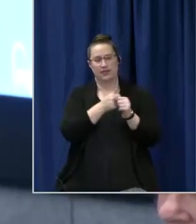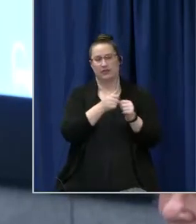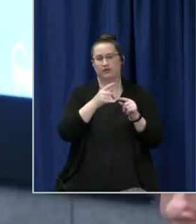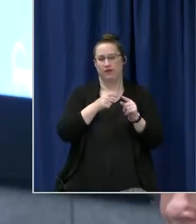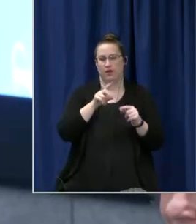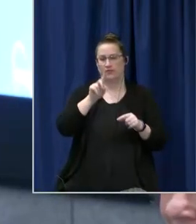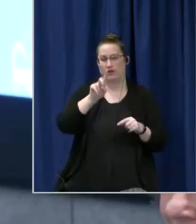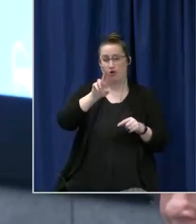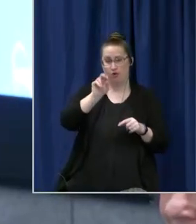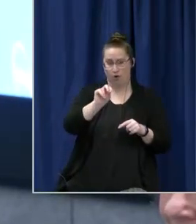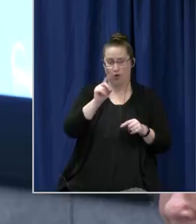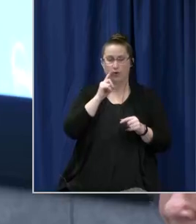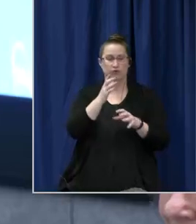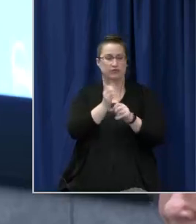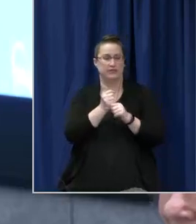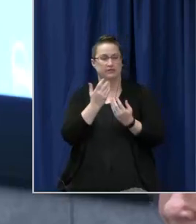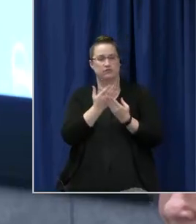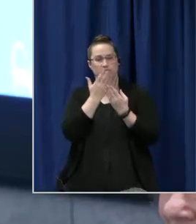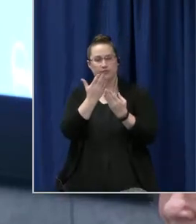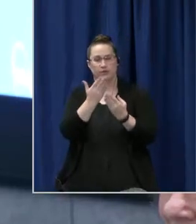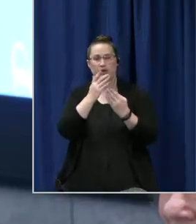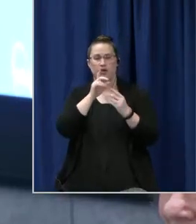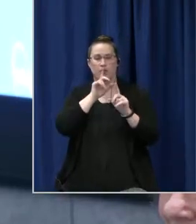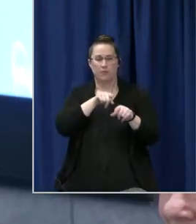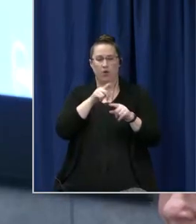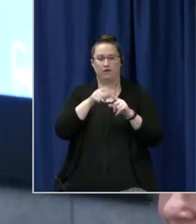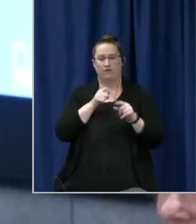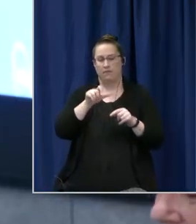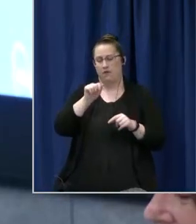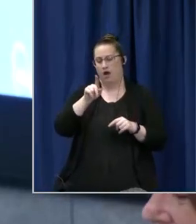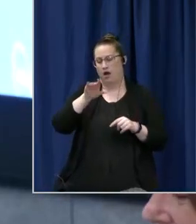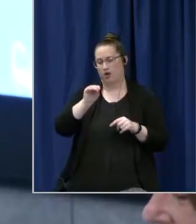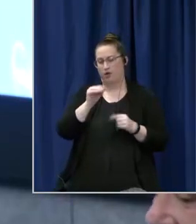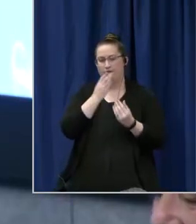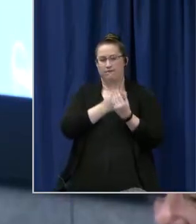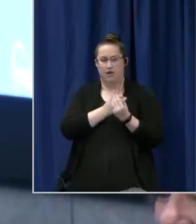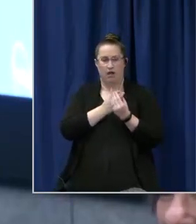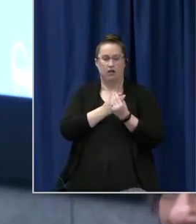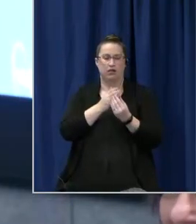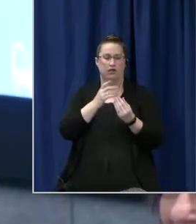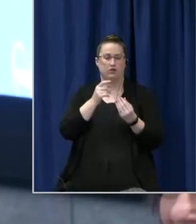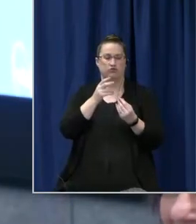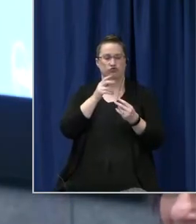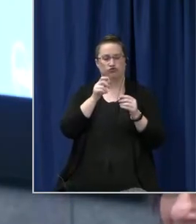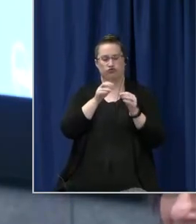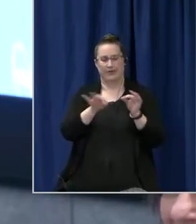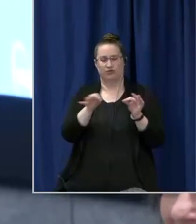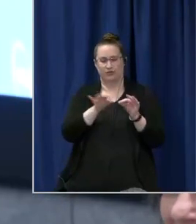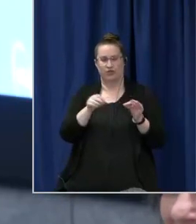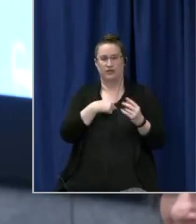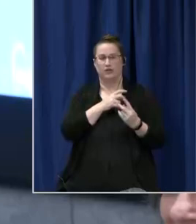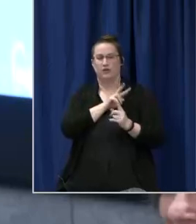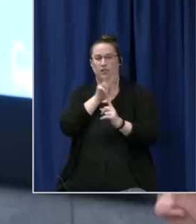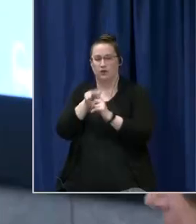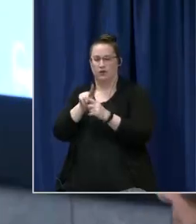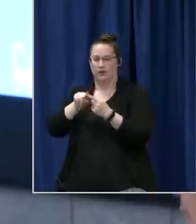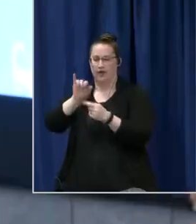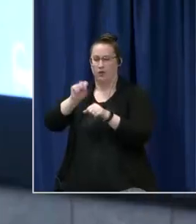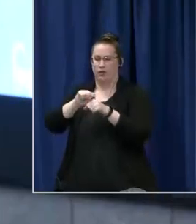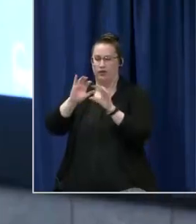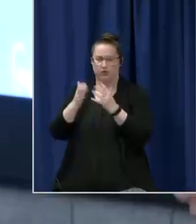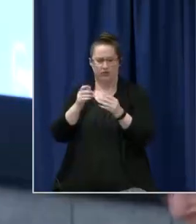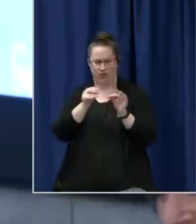you'll receive a report and recommendation from the audio description file transmittal to Internet Protocol Video Programming Working Group. Okay,